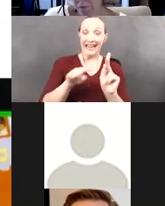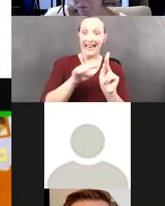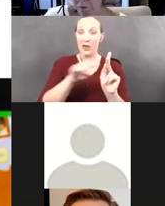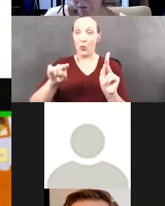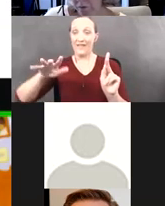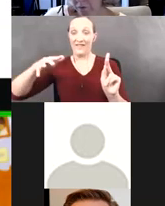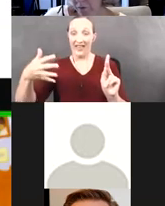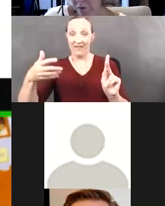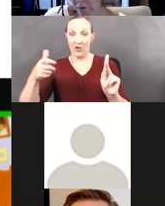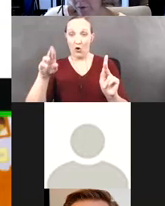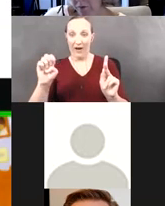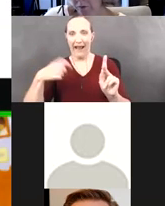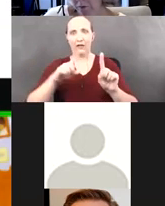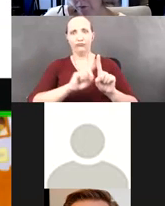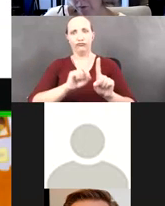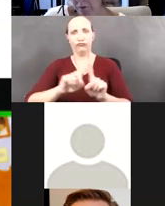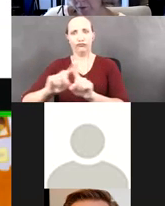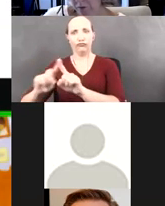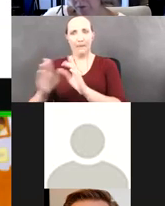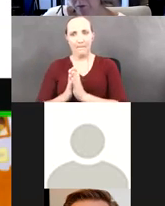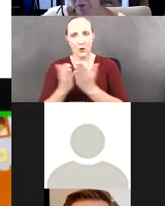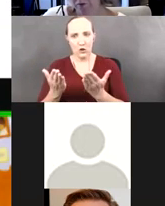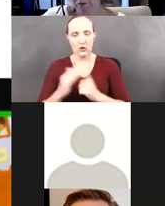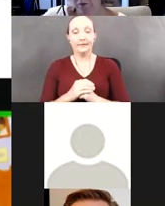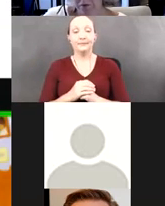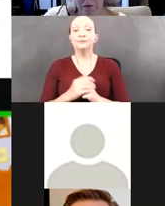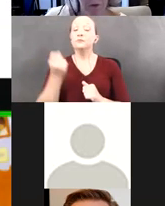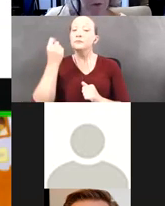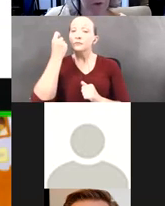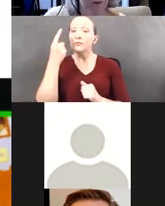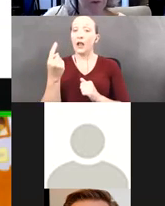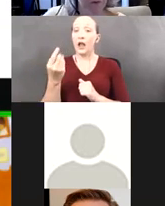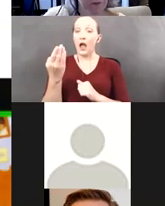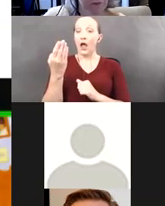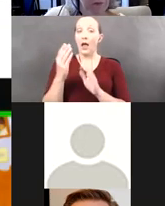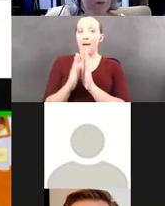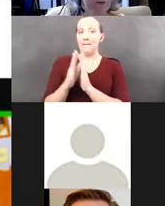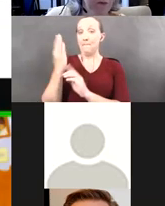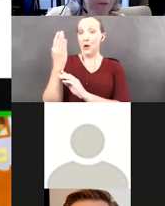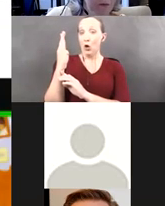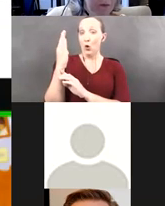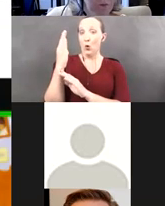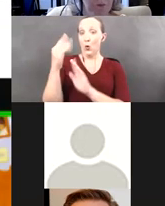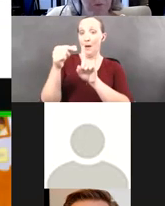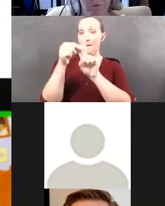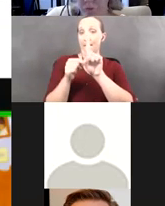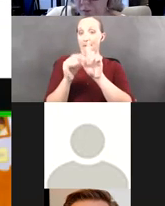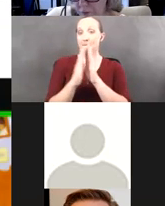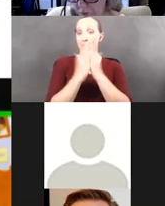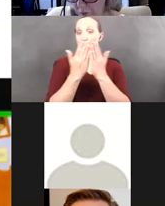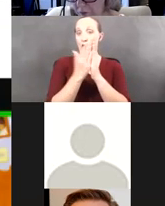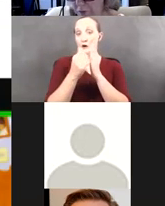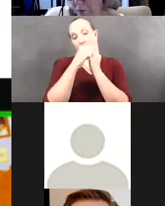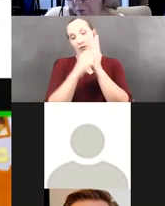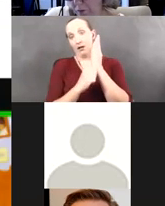hijo they will está en have several kinder a different quinto, books. ellos van a The tener books that diferentes have the libros. blue on the Los spine are libros que called the tienen Learn azul books,